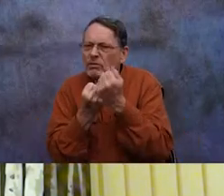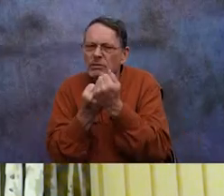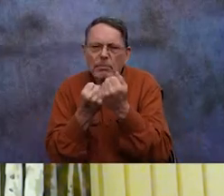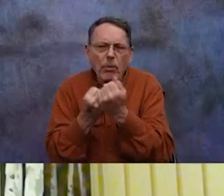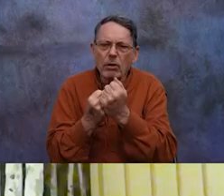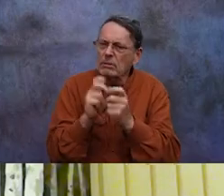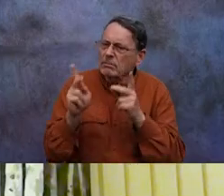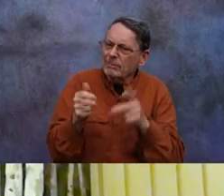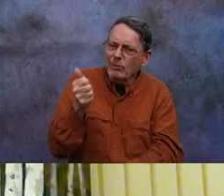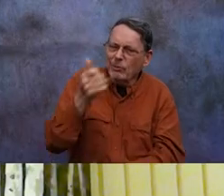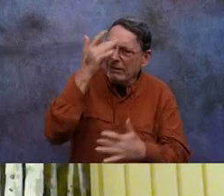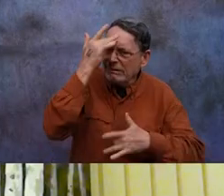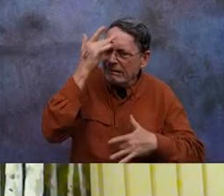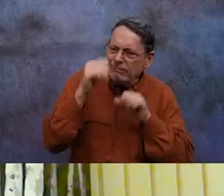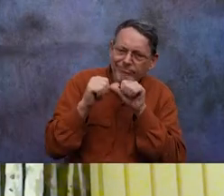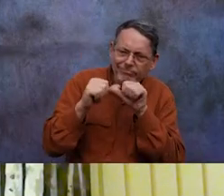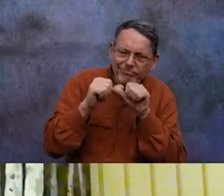Ally to the chronically ill.